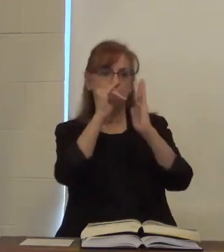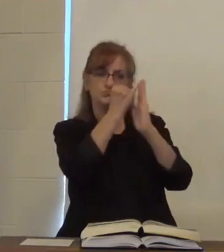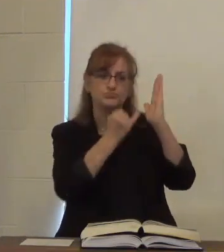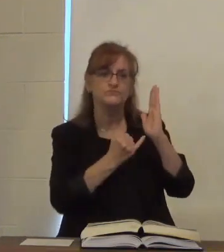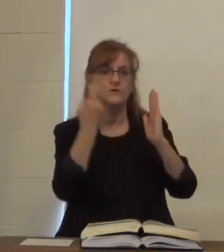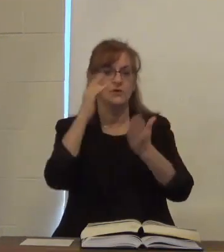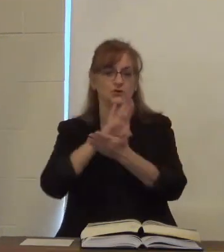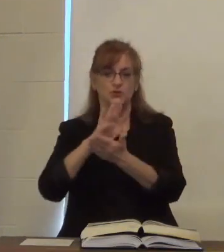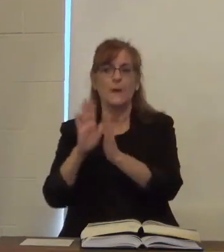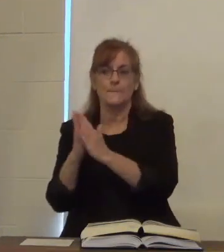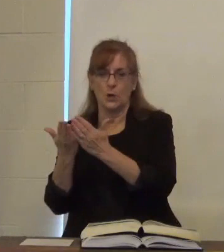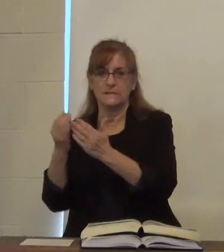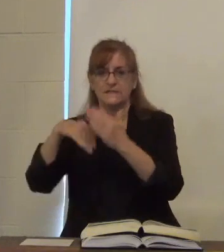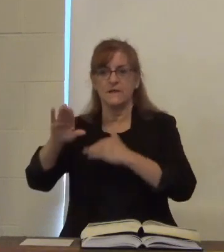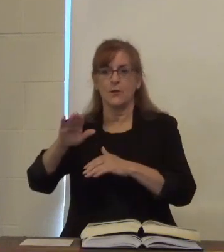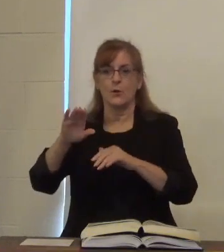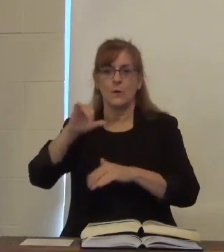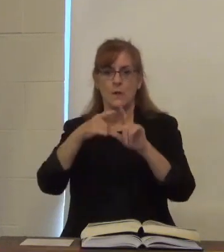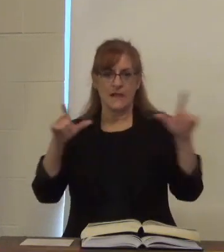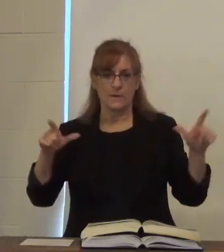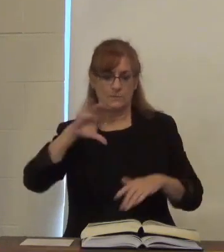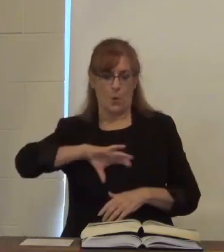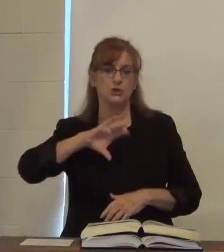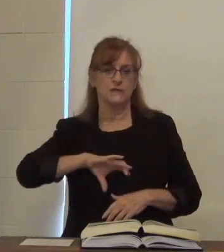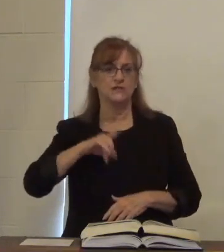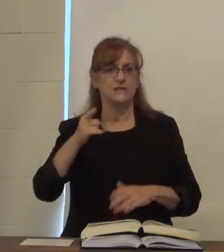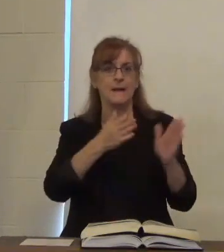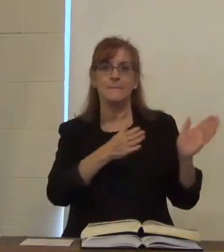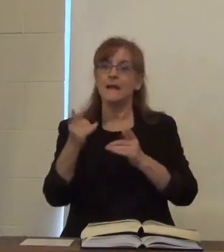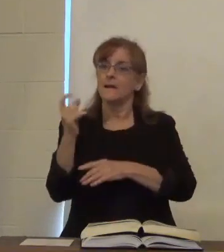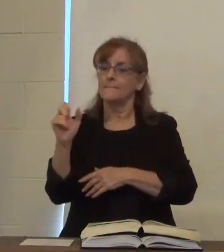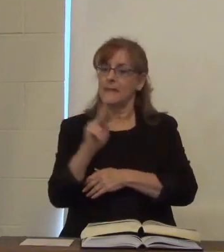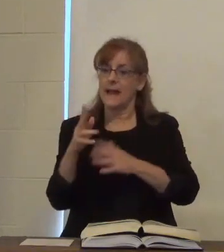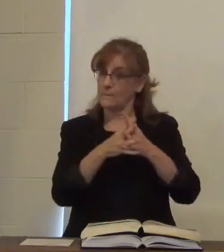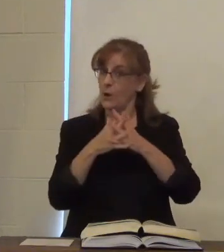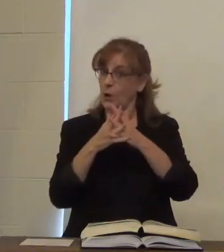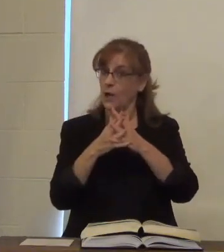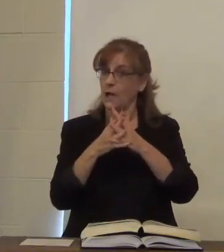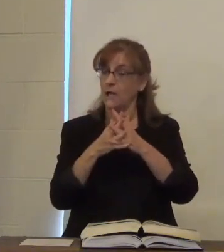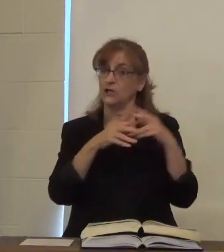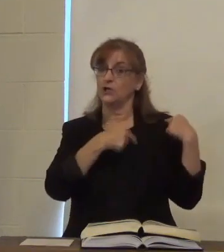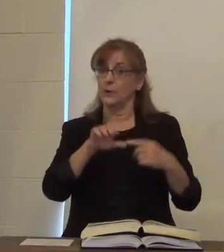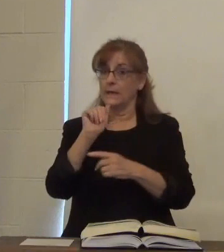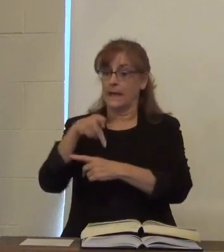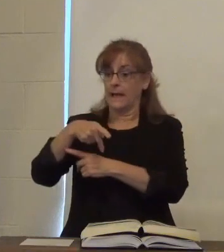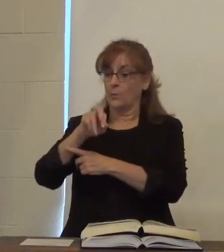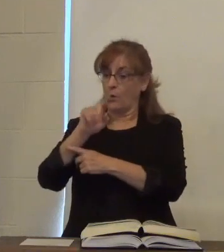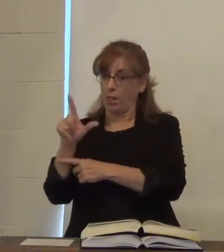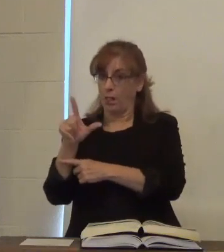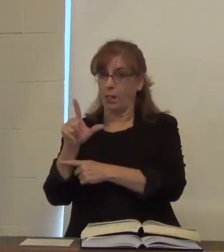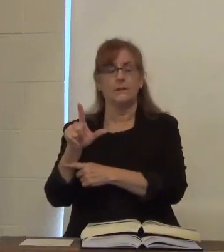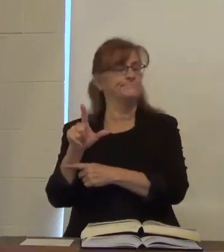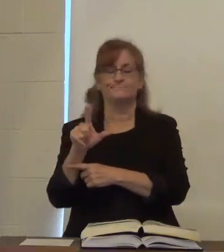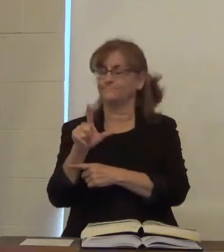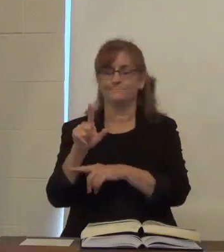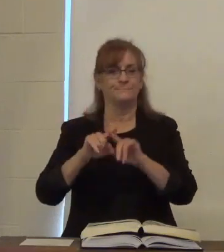curriculum into Portuguese. Bethany had planned to come back in April to visit her supporting churches, but